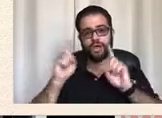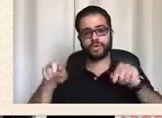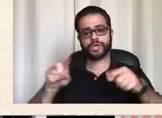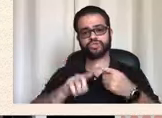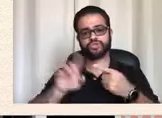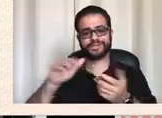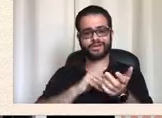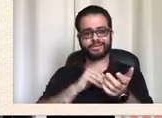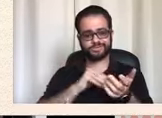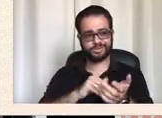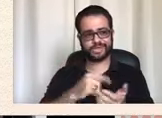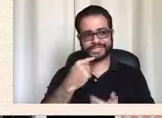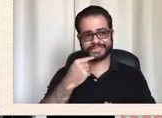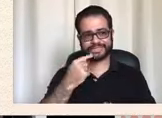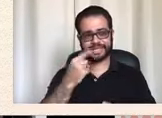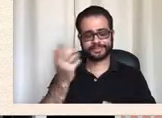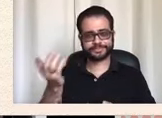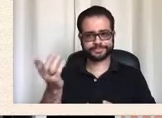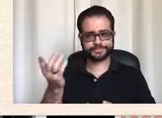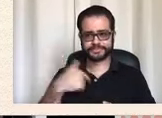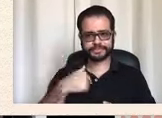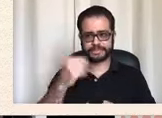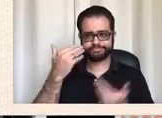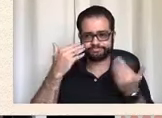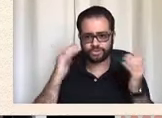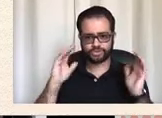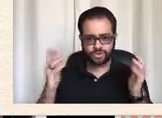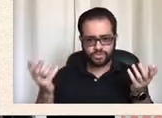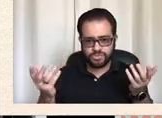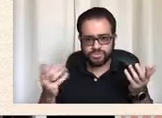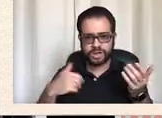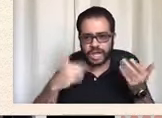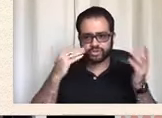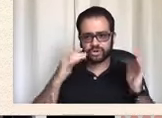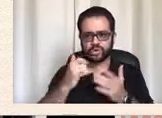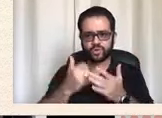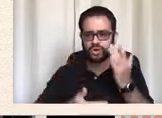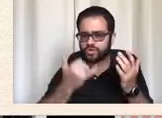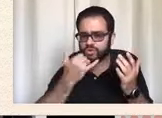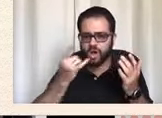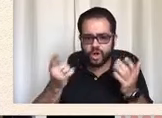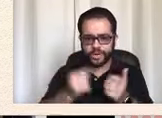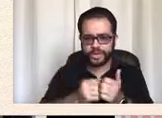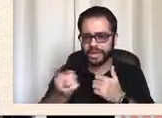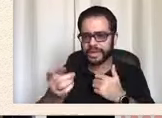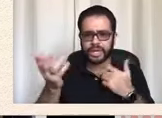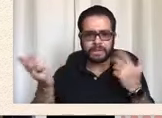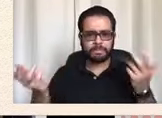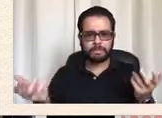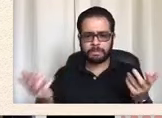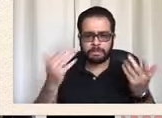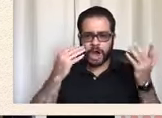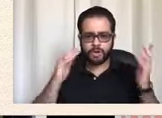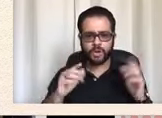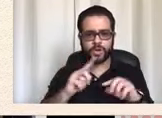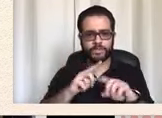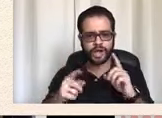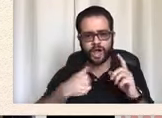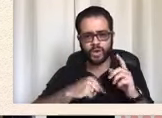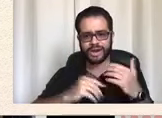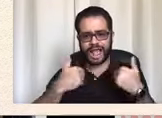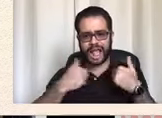said, I don't know. I don't know what's up with him. I don't know. But we're having all these challenges."